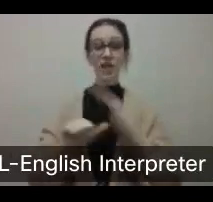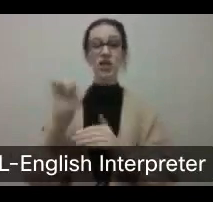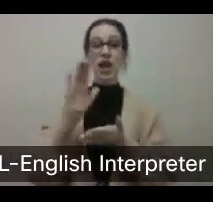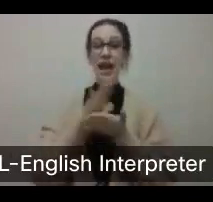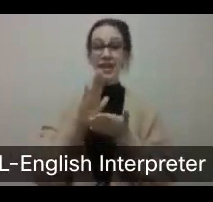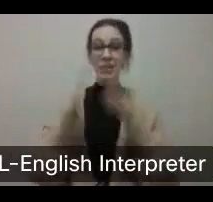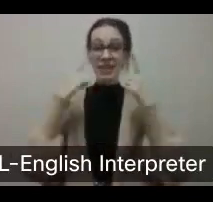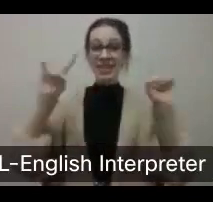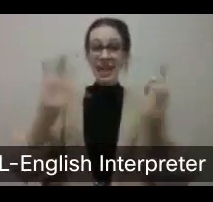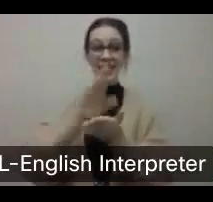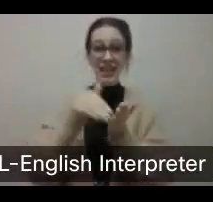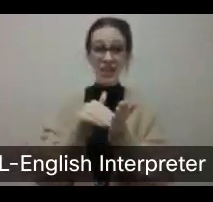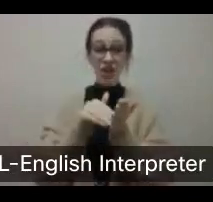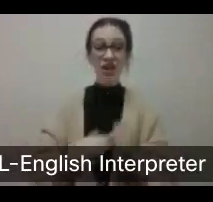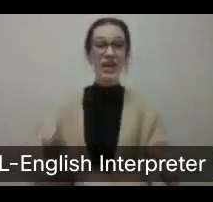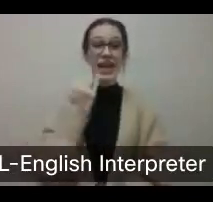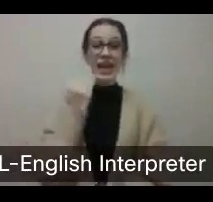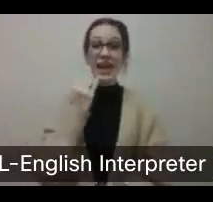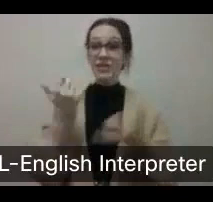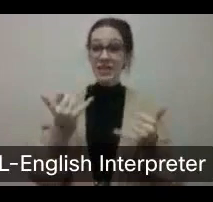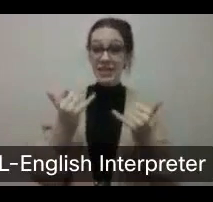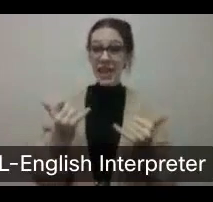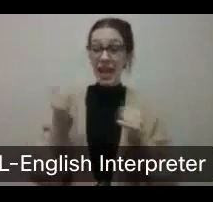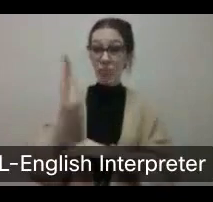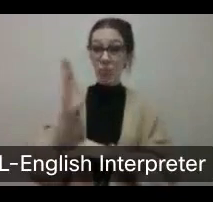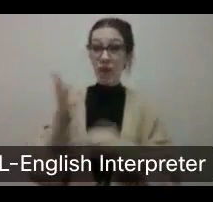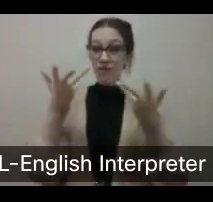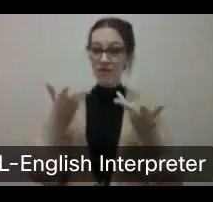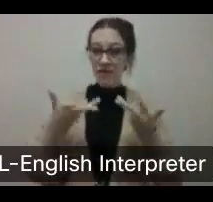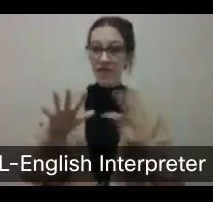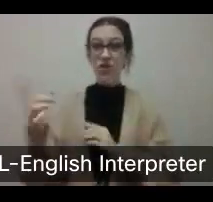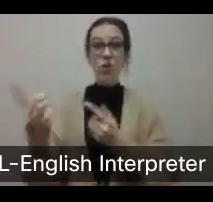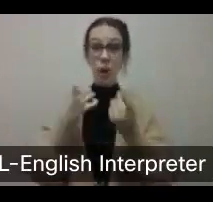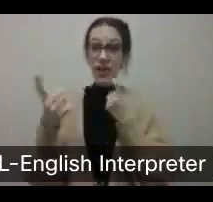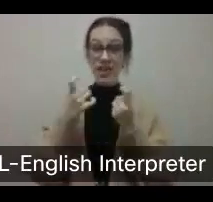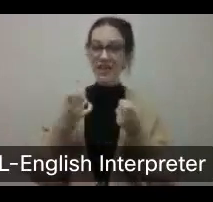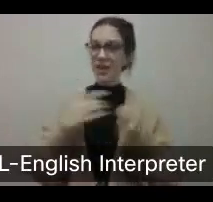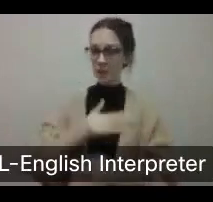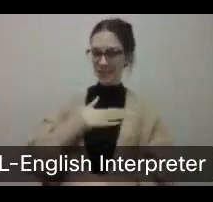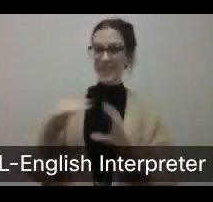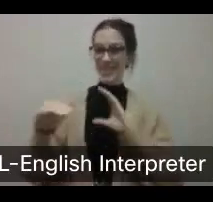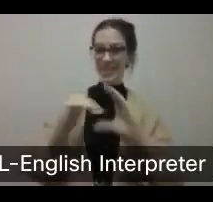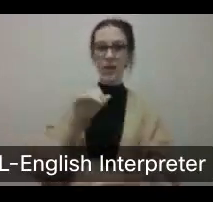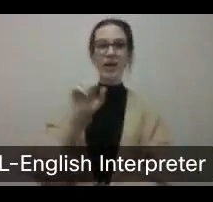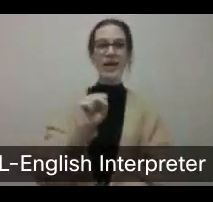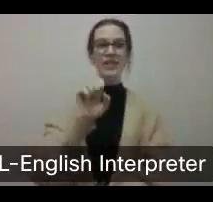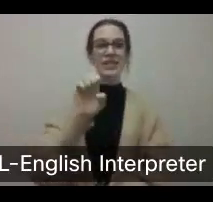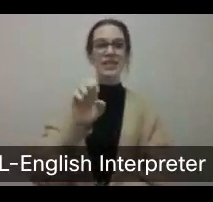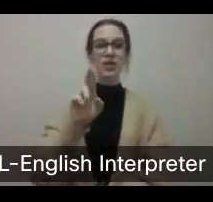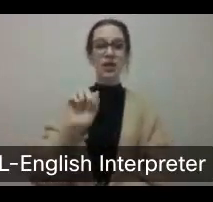questions after today's regarding to the content from the workshop, you're welcome to send me an email at